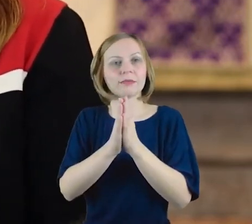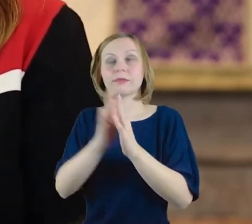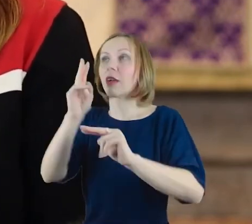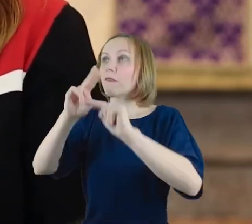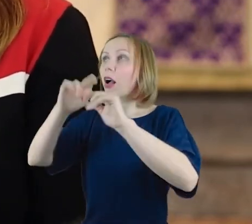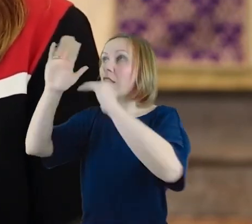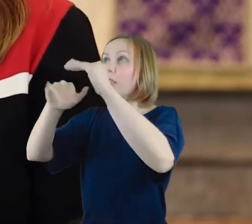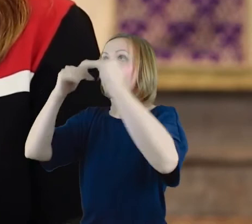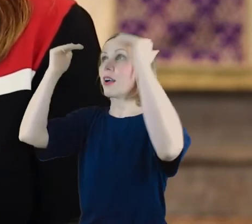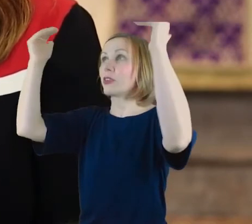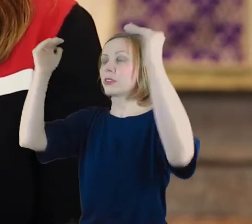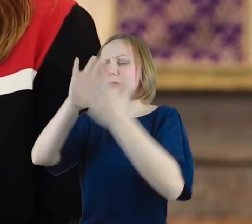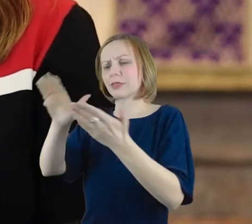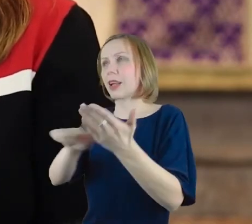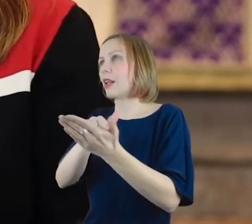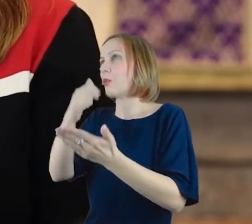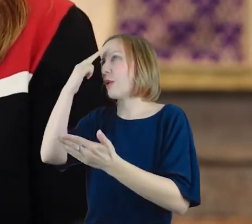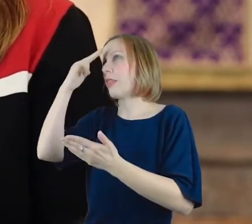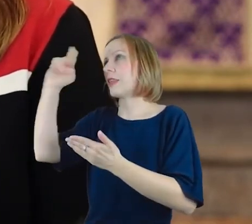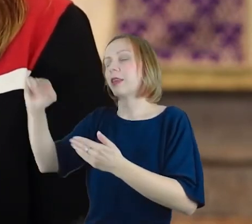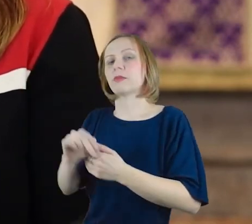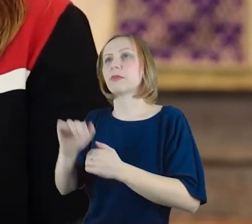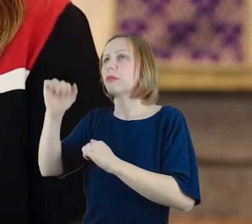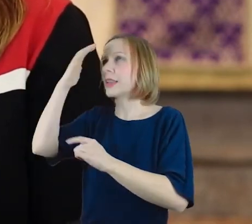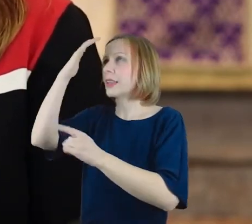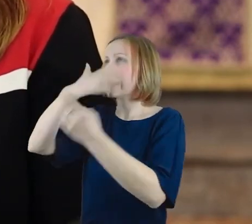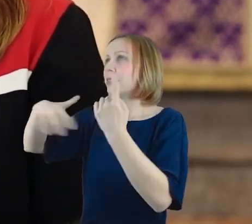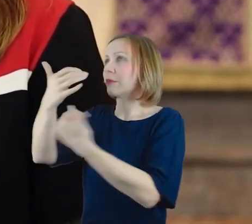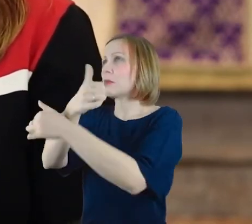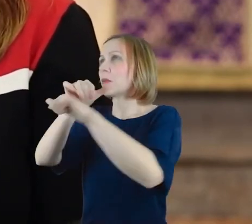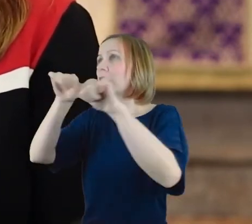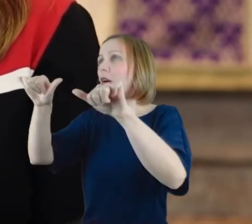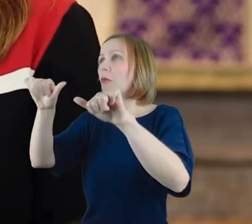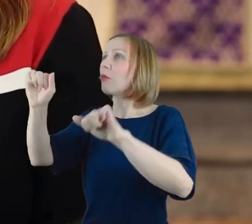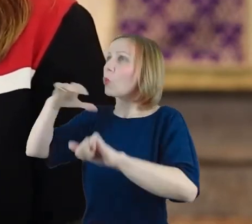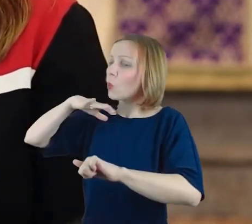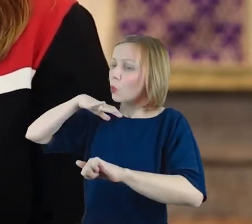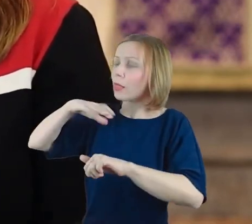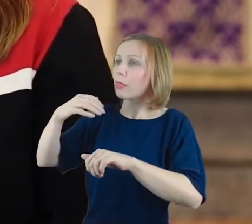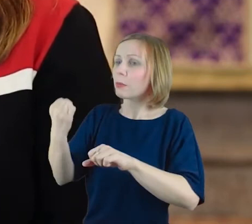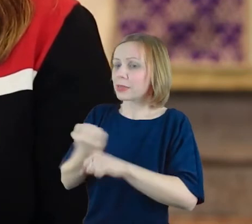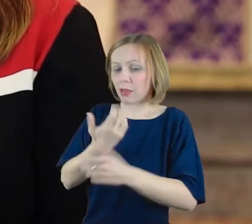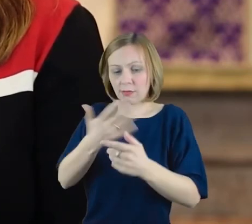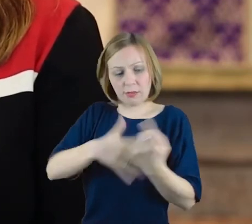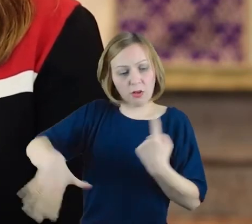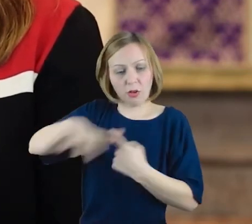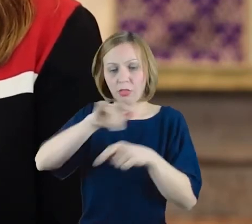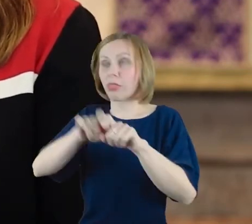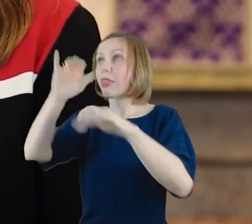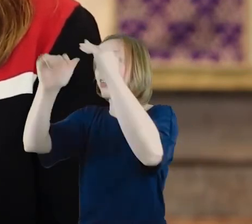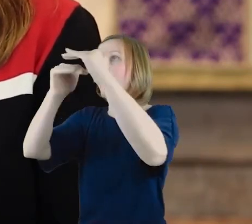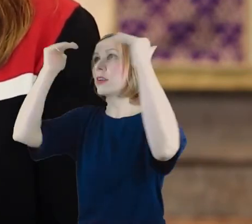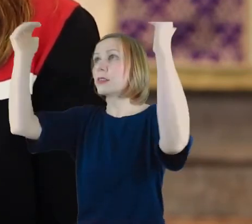Father who art in heaven, hallowed be thy name. Thy kingdom come. Thy will be done on earth as it